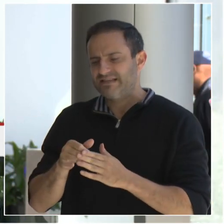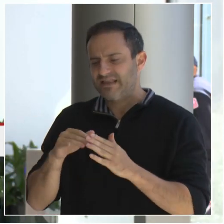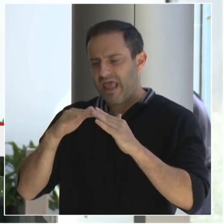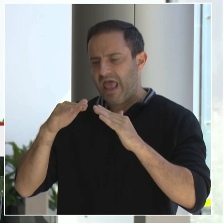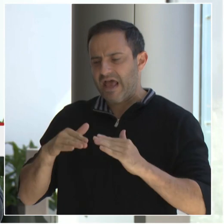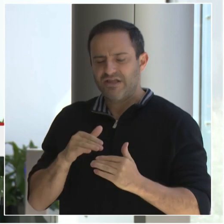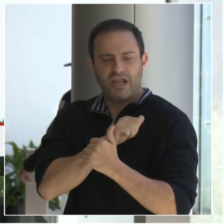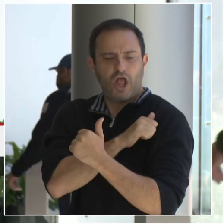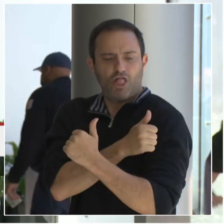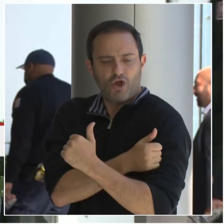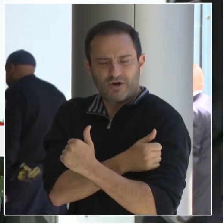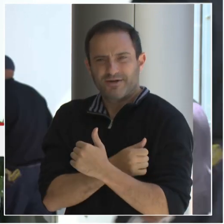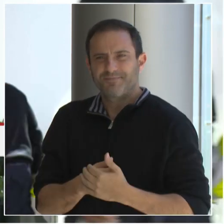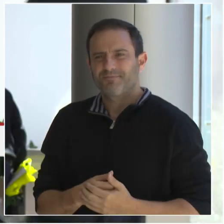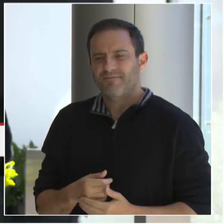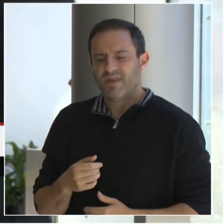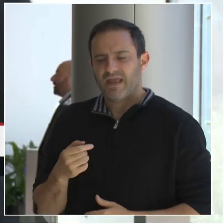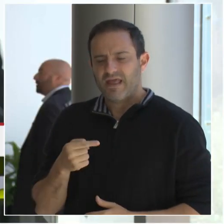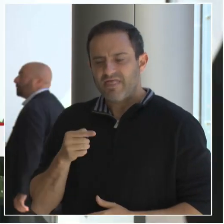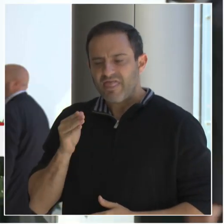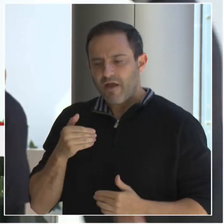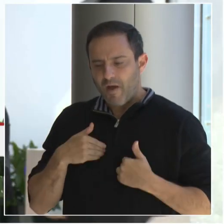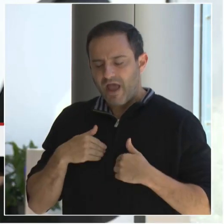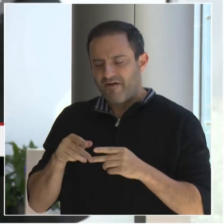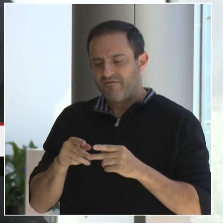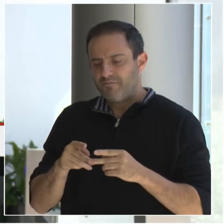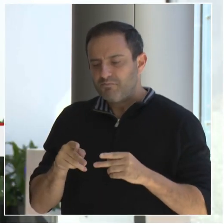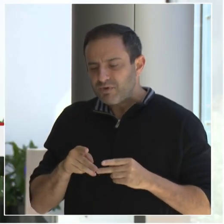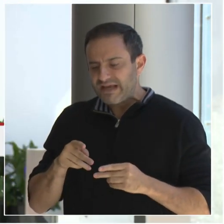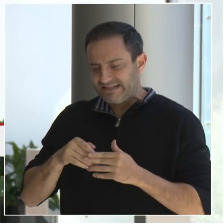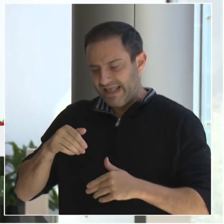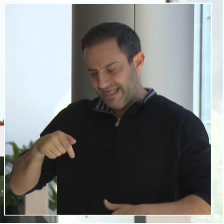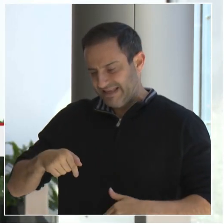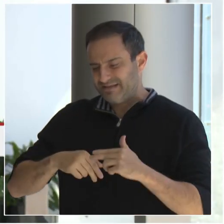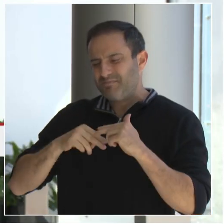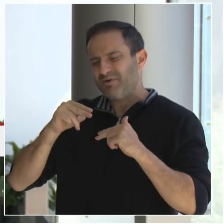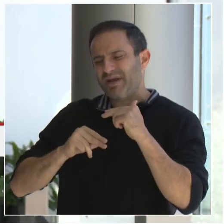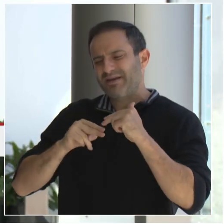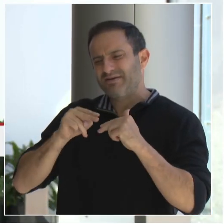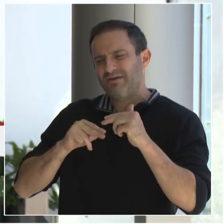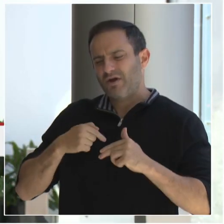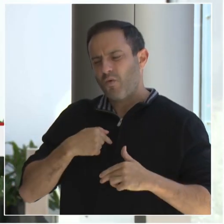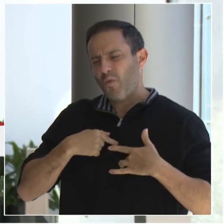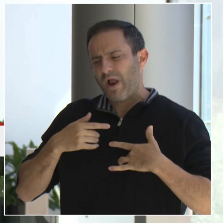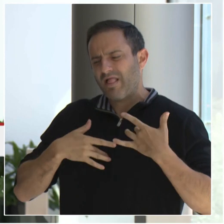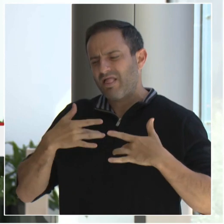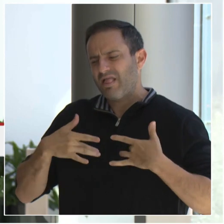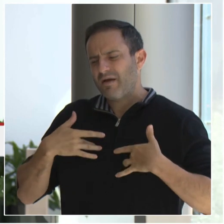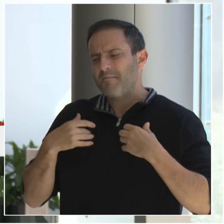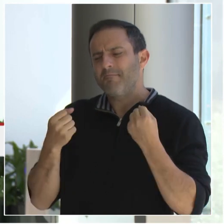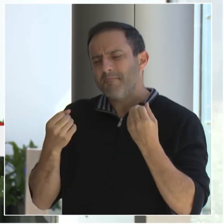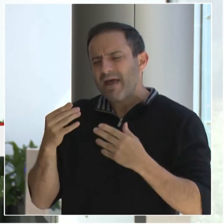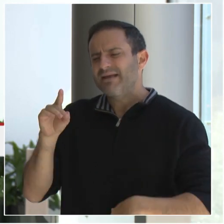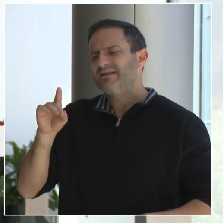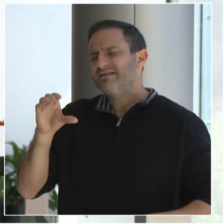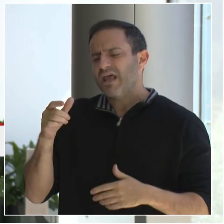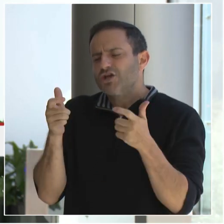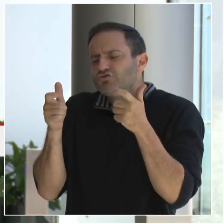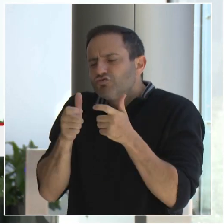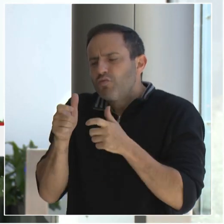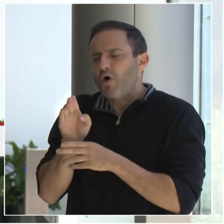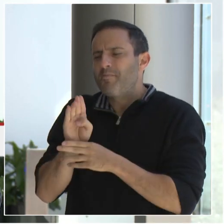have space in this building. I'm delighted to hear that so many D.C. small businesses and